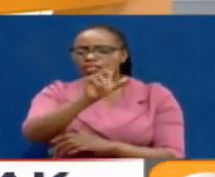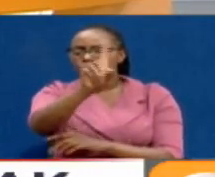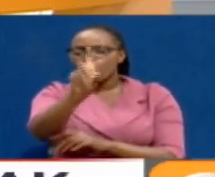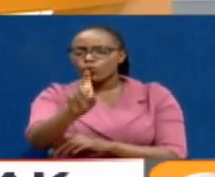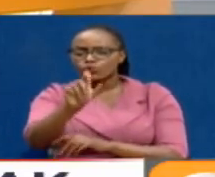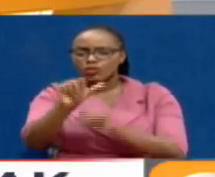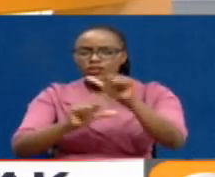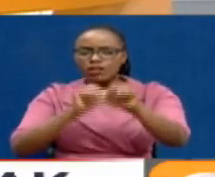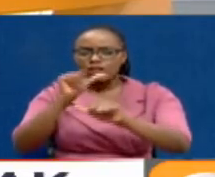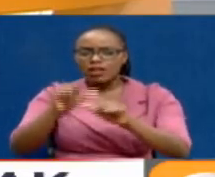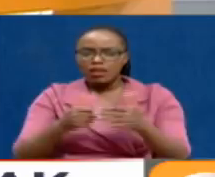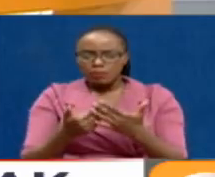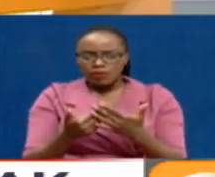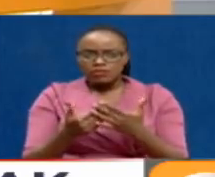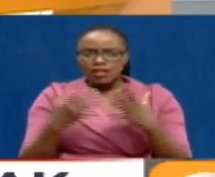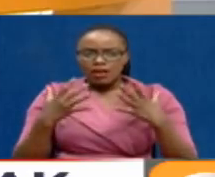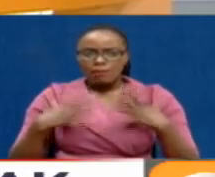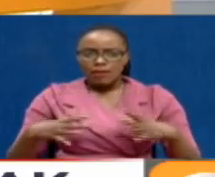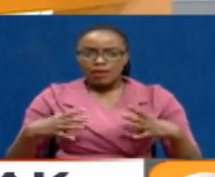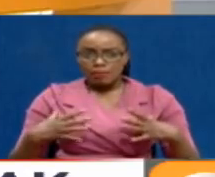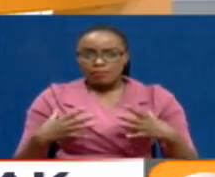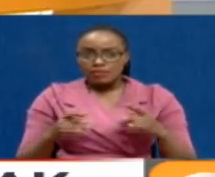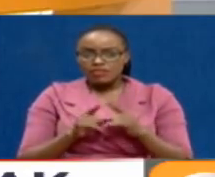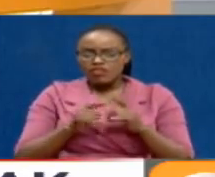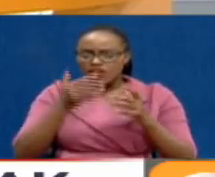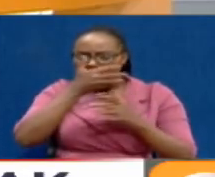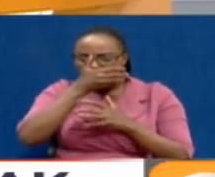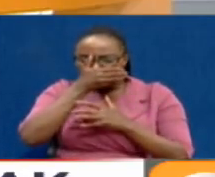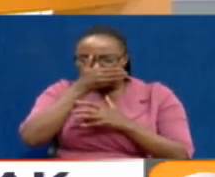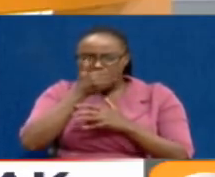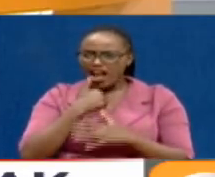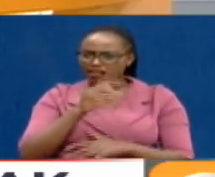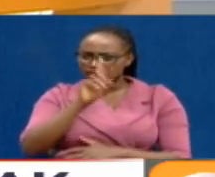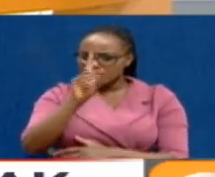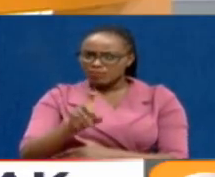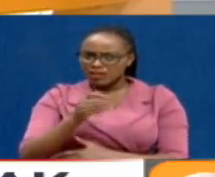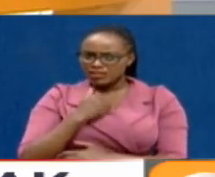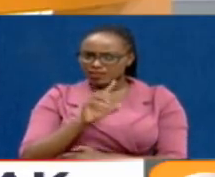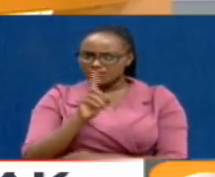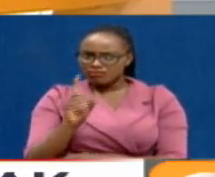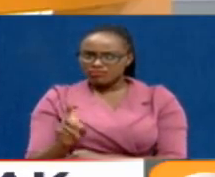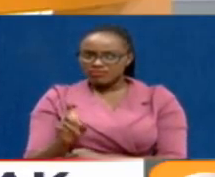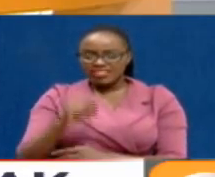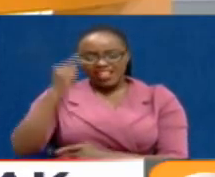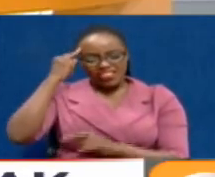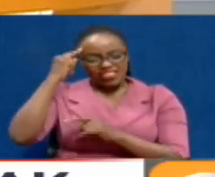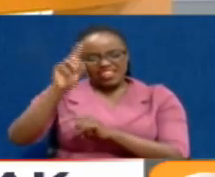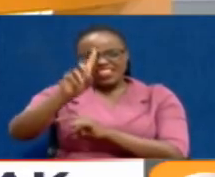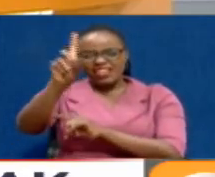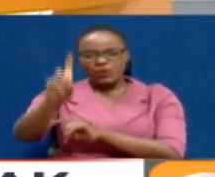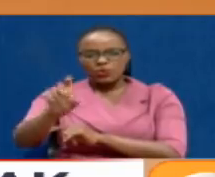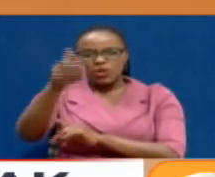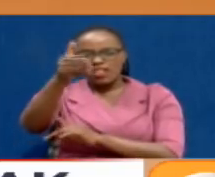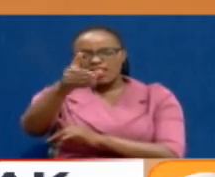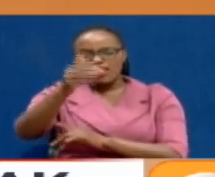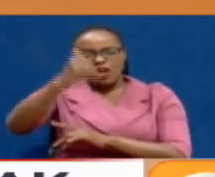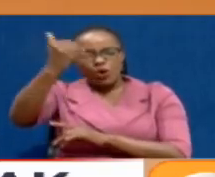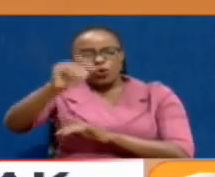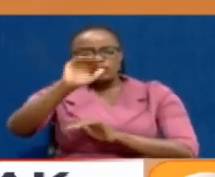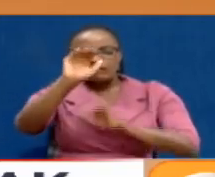about masks. Should we be wearing masks on the street? No, I think this question has been there